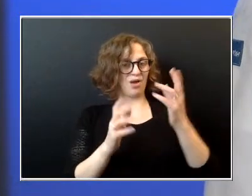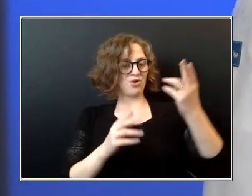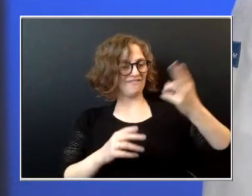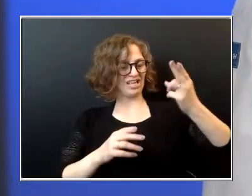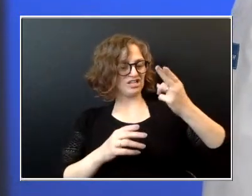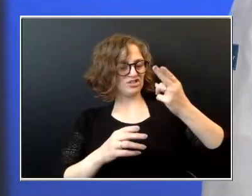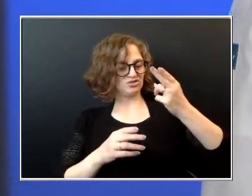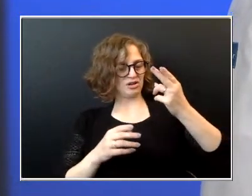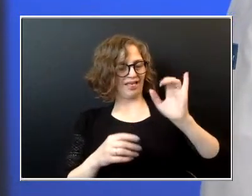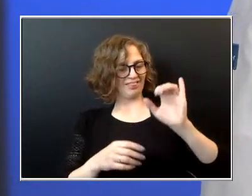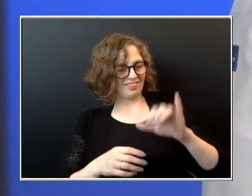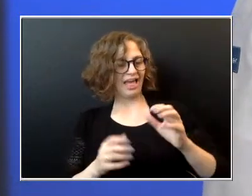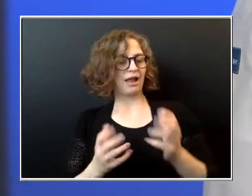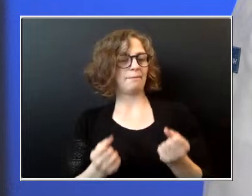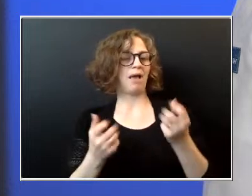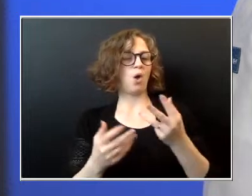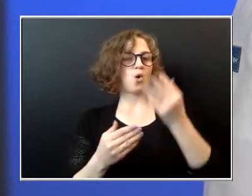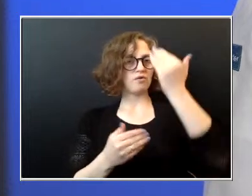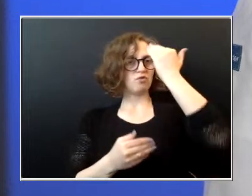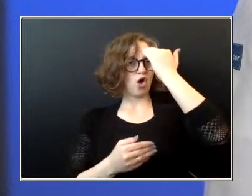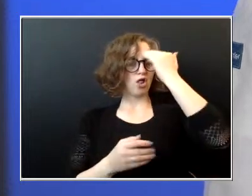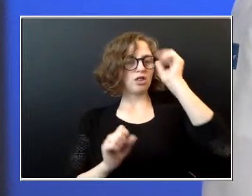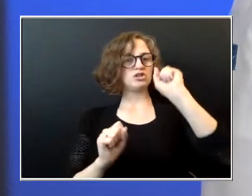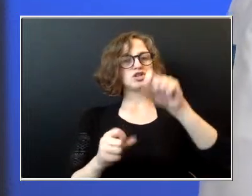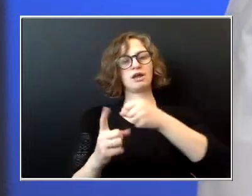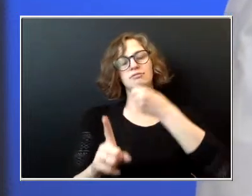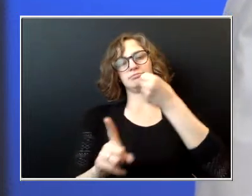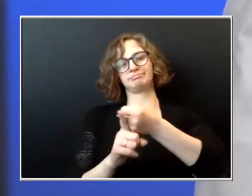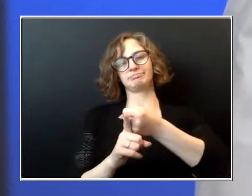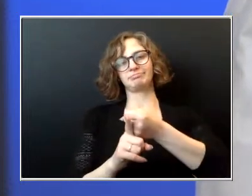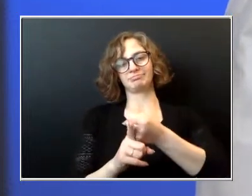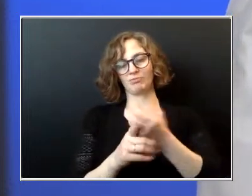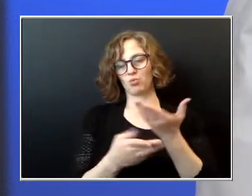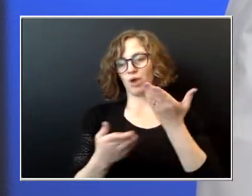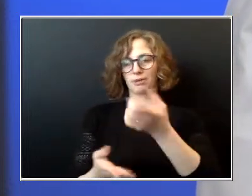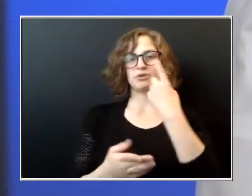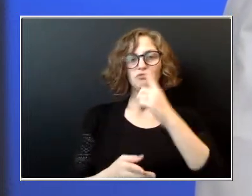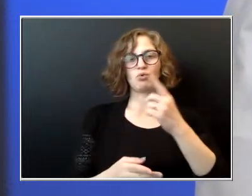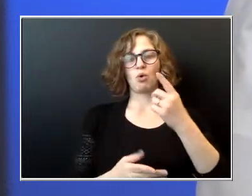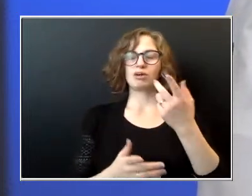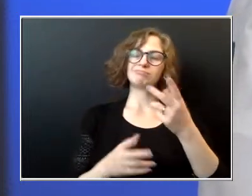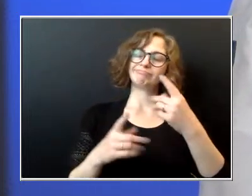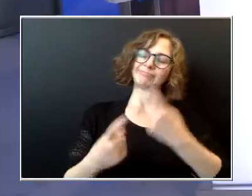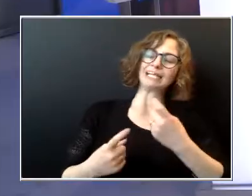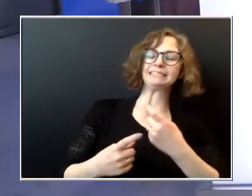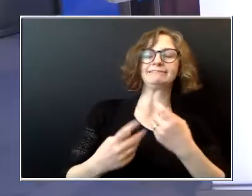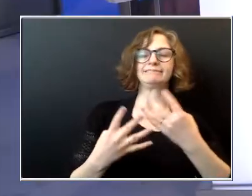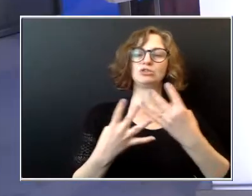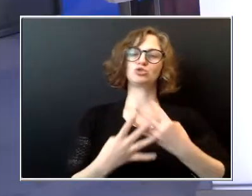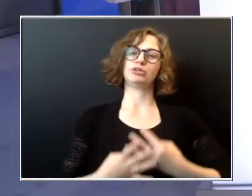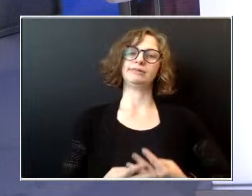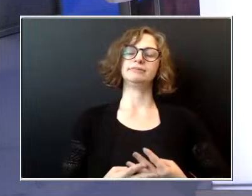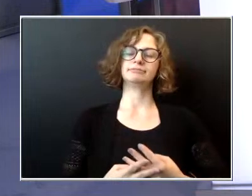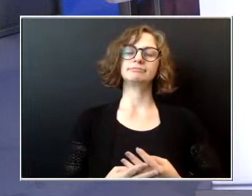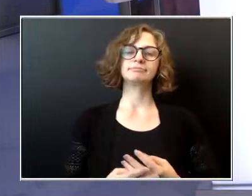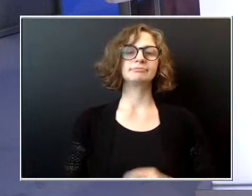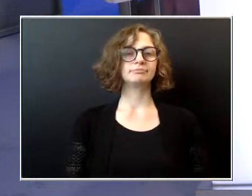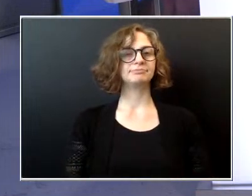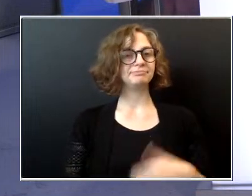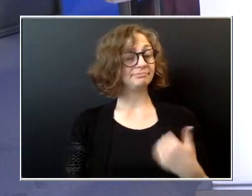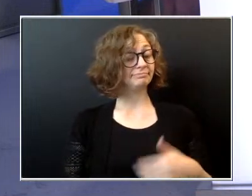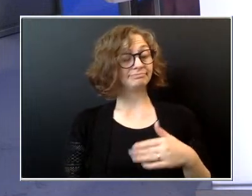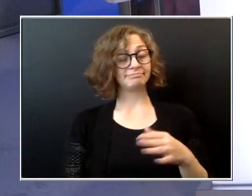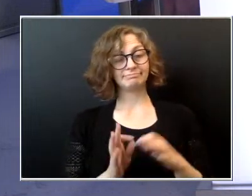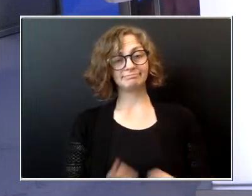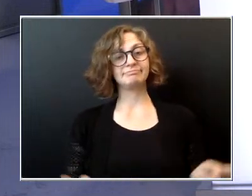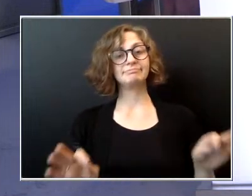testing or what screening recommendations just based on family history can help with. Yeah, it's a big darn deal. All right.